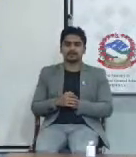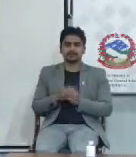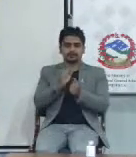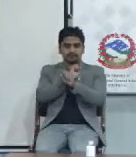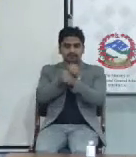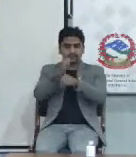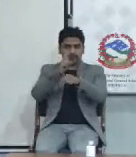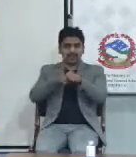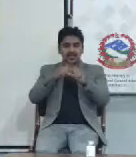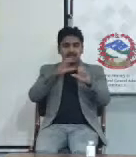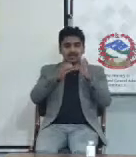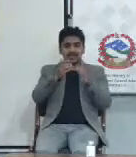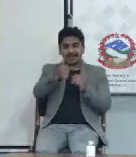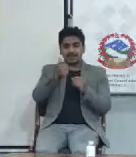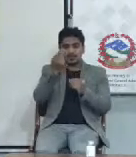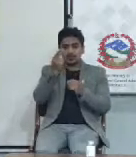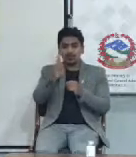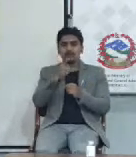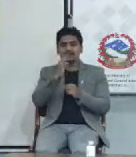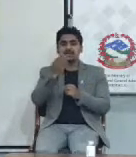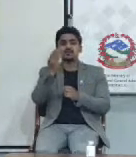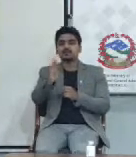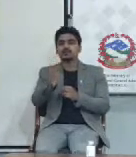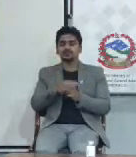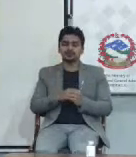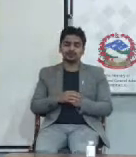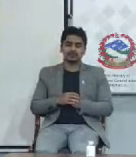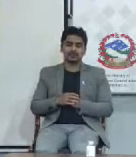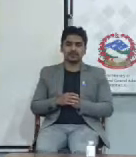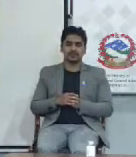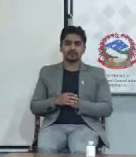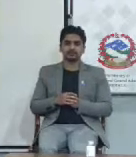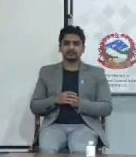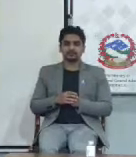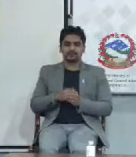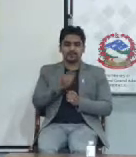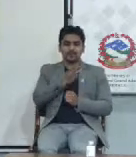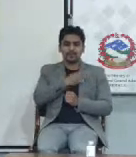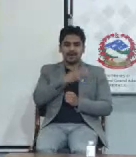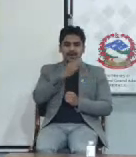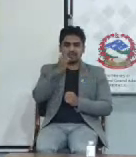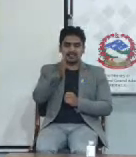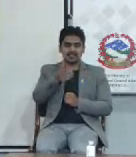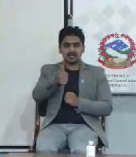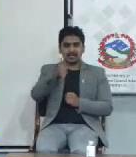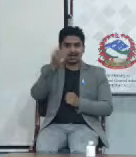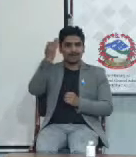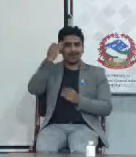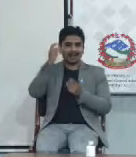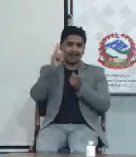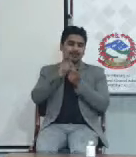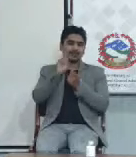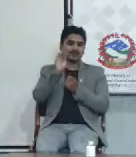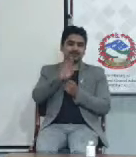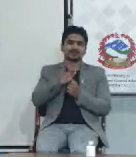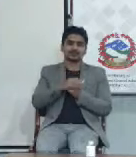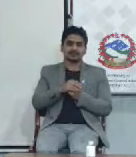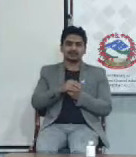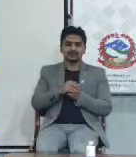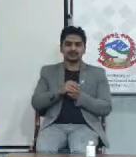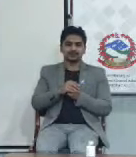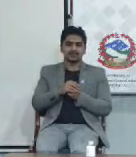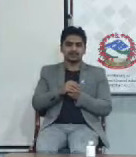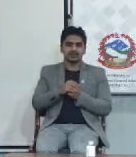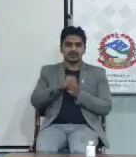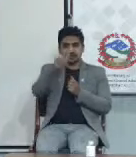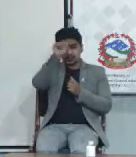good communication is there, then the people can make the right information, right opinion. If there is no information, then there is a rumor